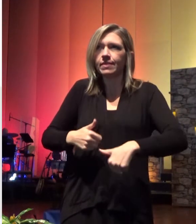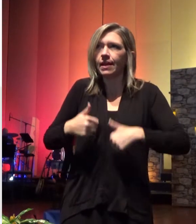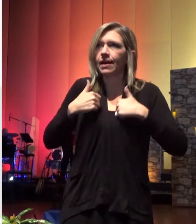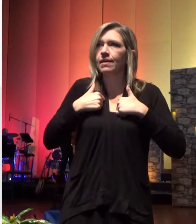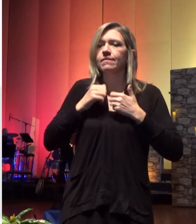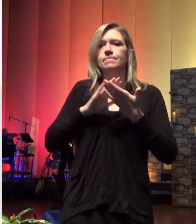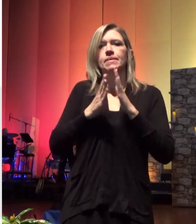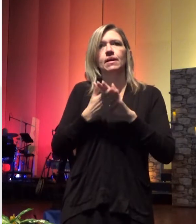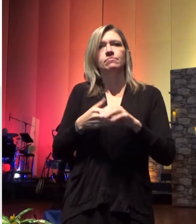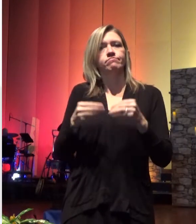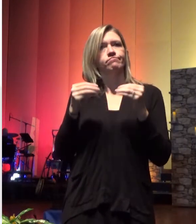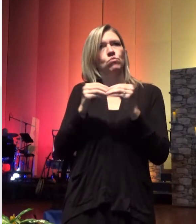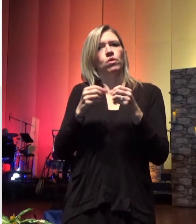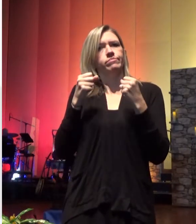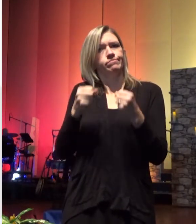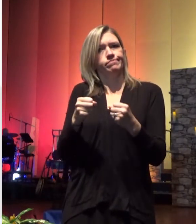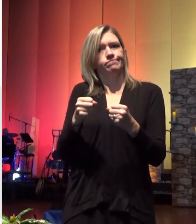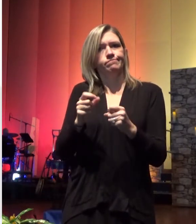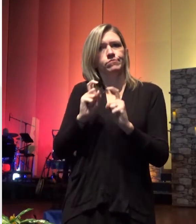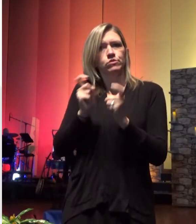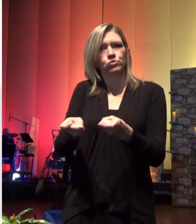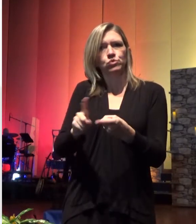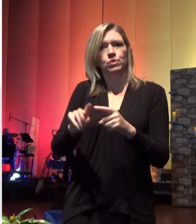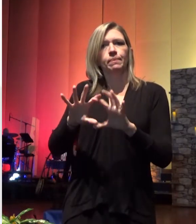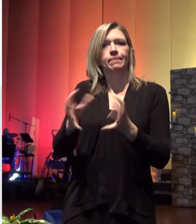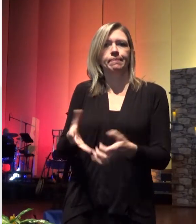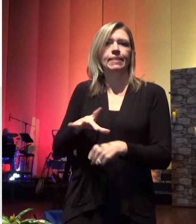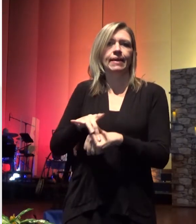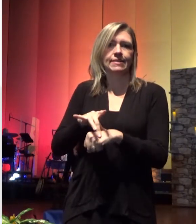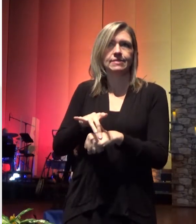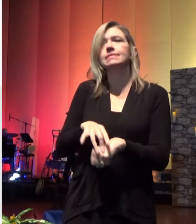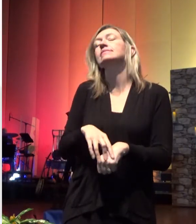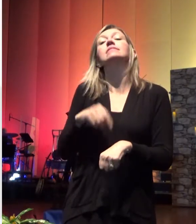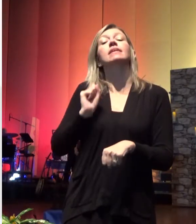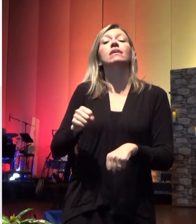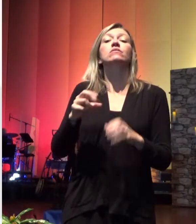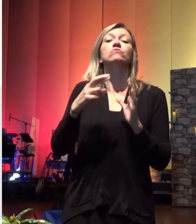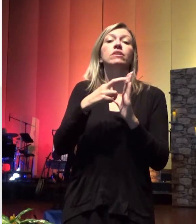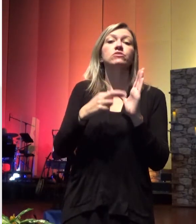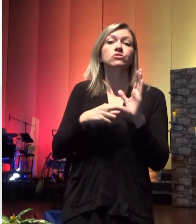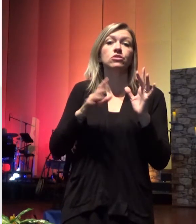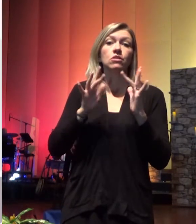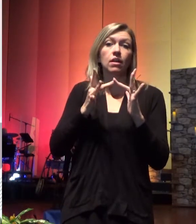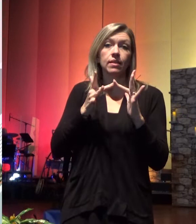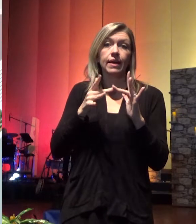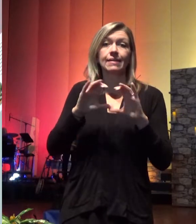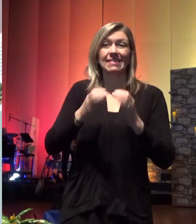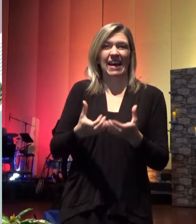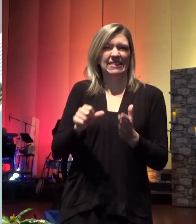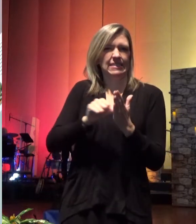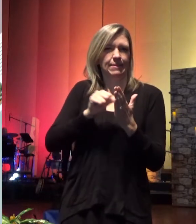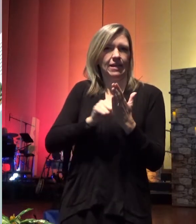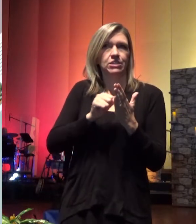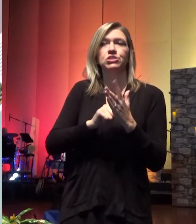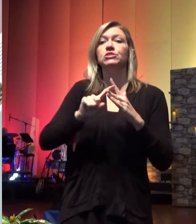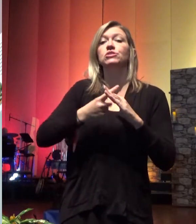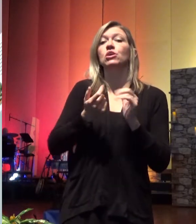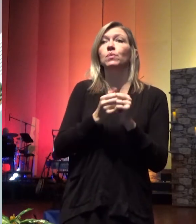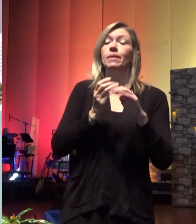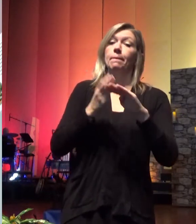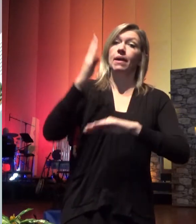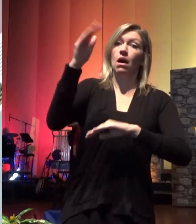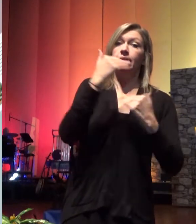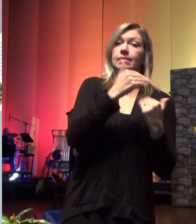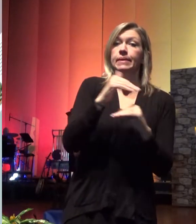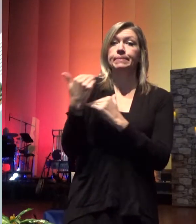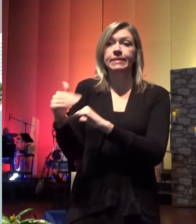greater contribution to the planet. You can register at milehighchurch.org at the classes page. Start with Beyond Limits. Beyond